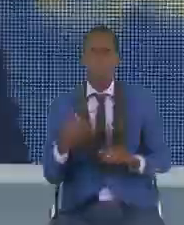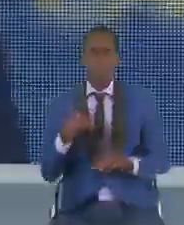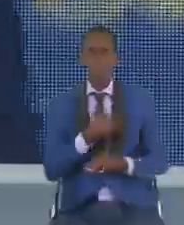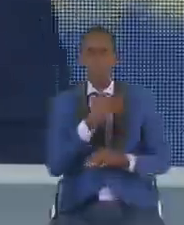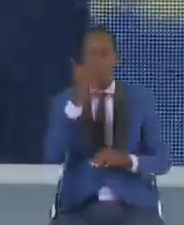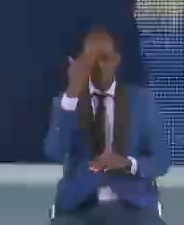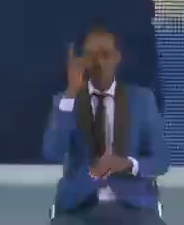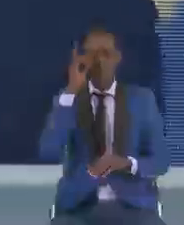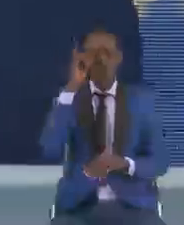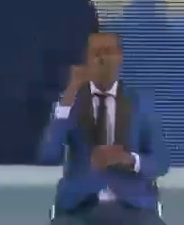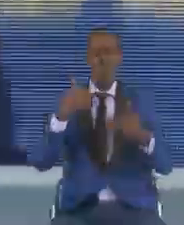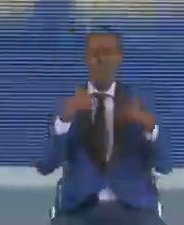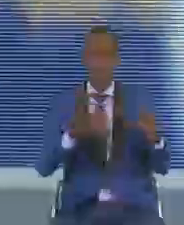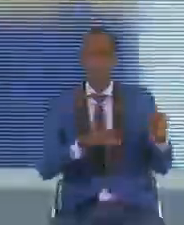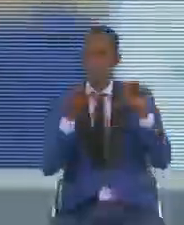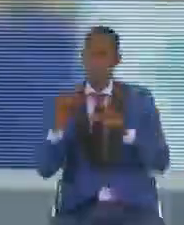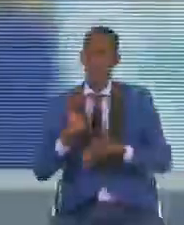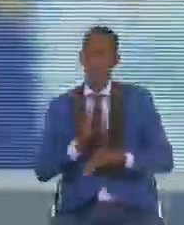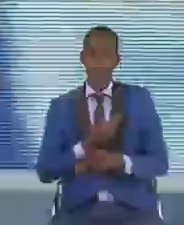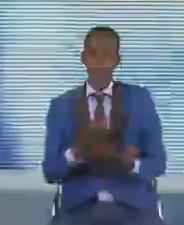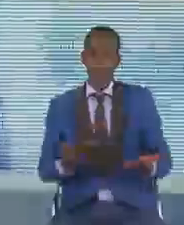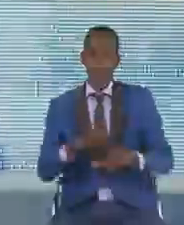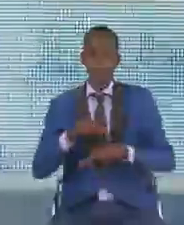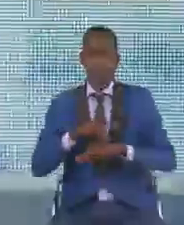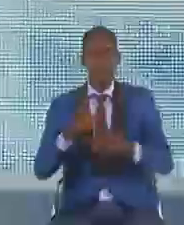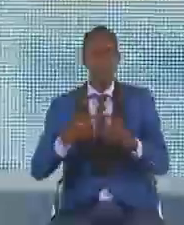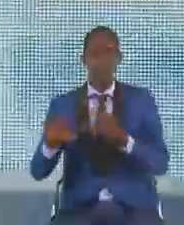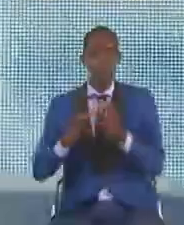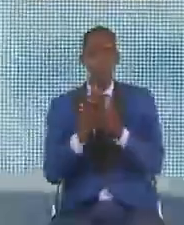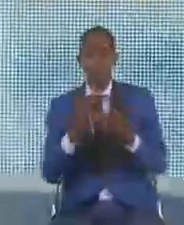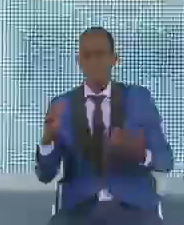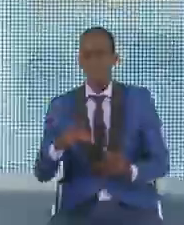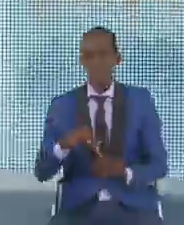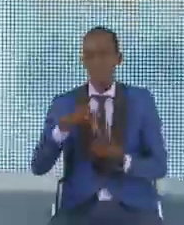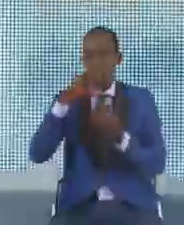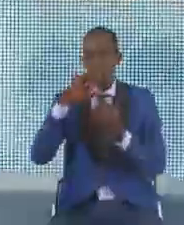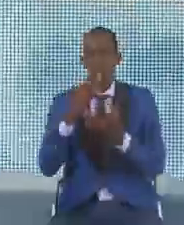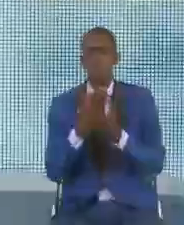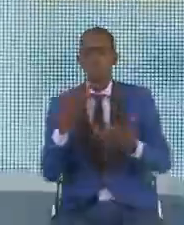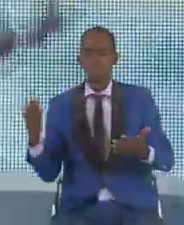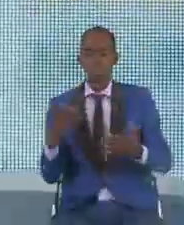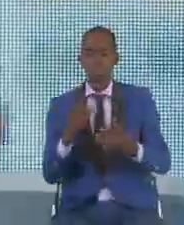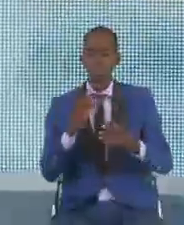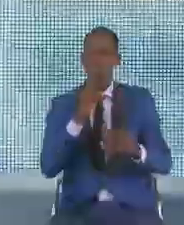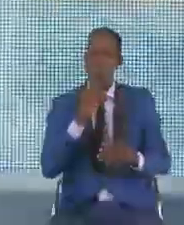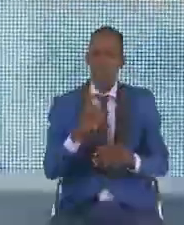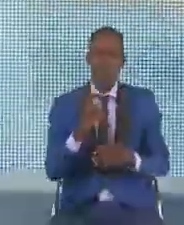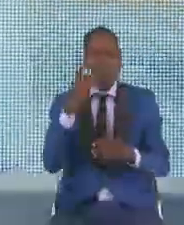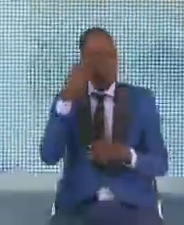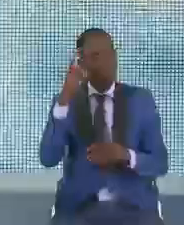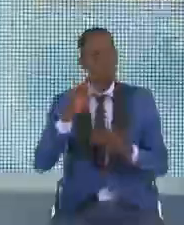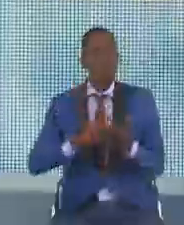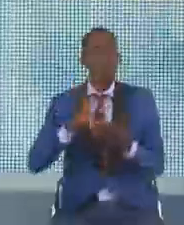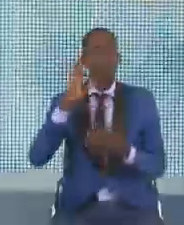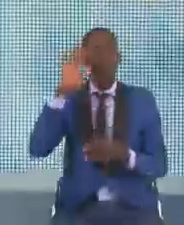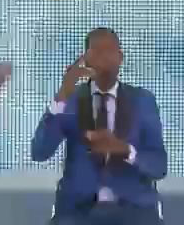you have placed us on earth to do something specific and something definite for the glory of your name.